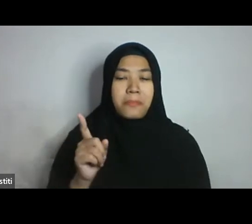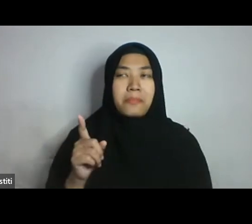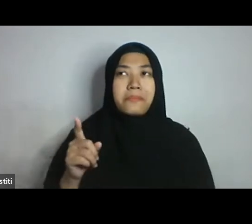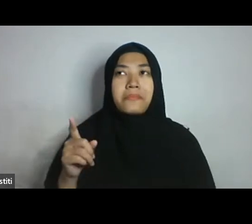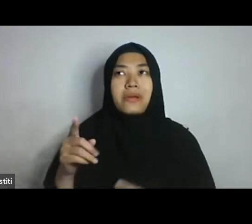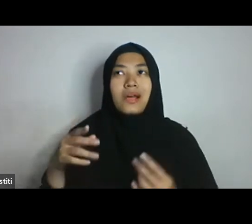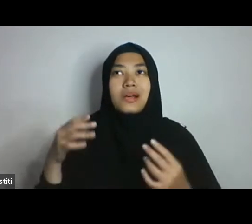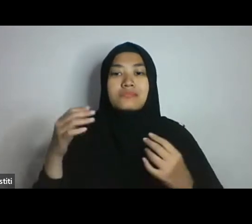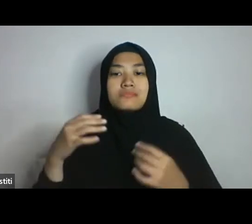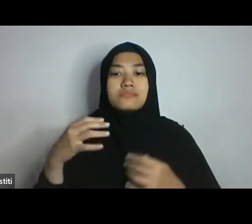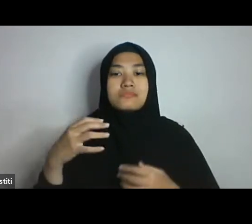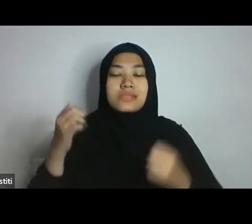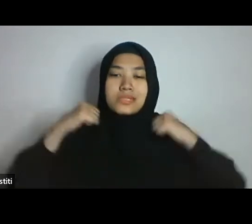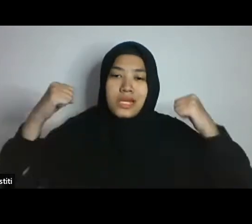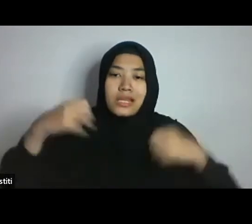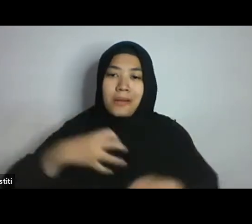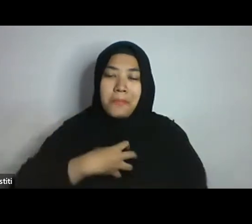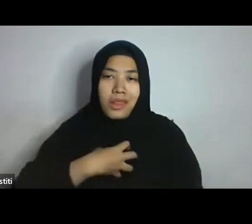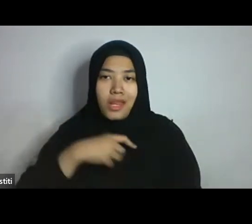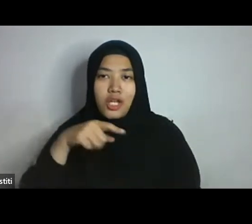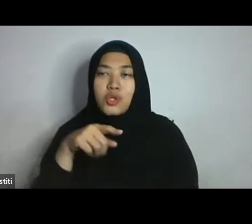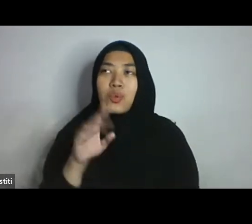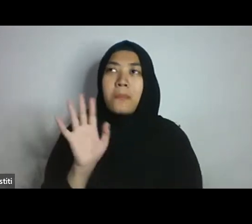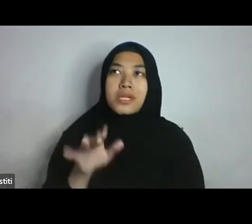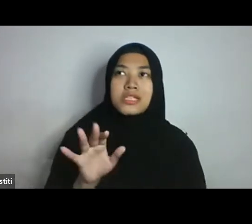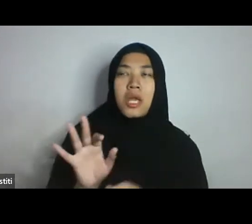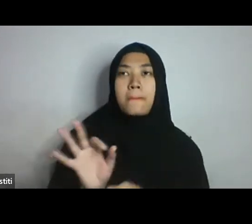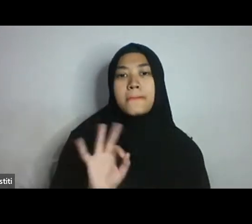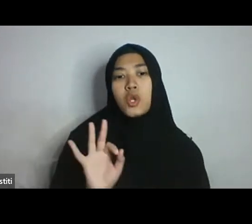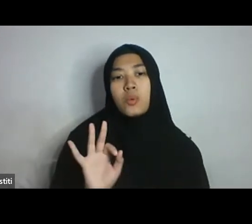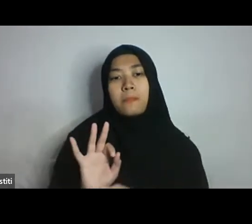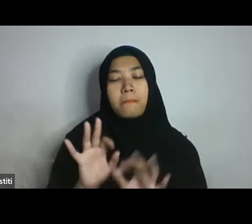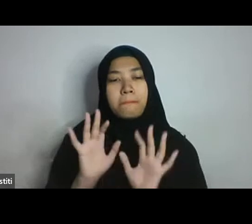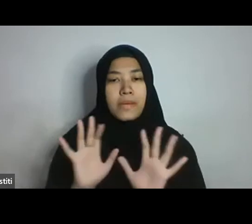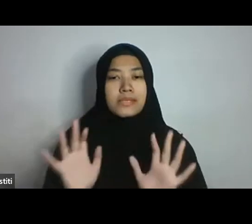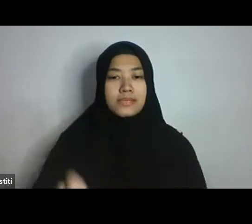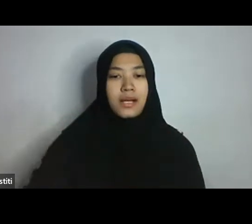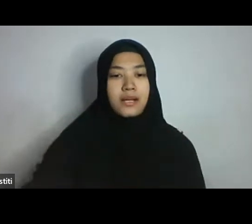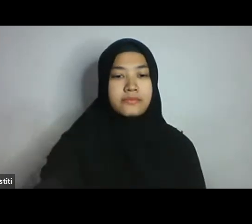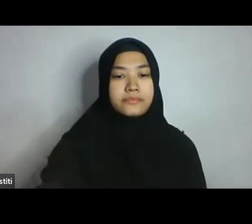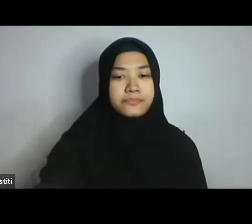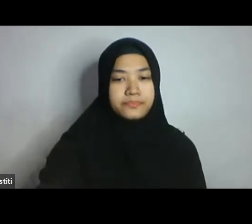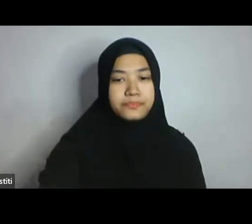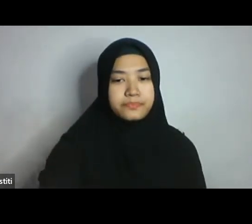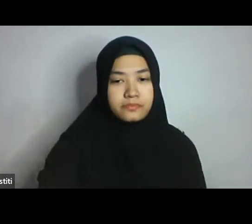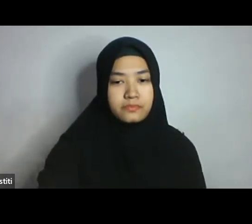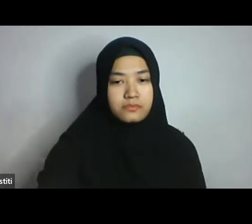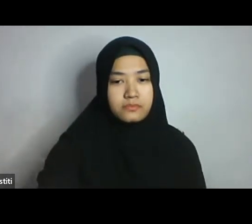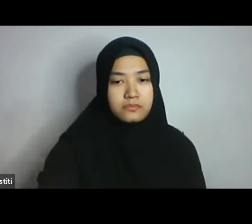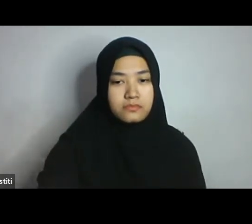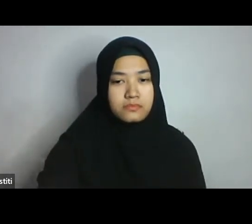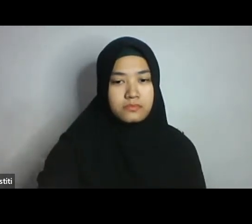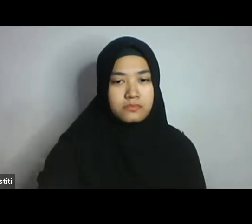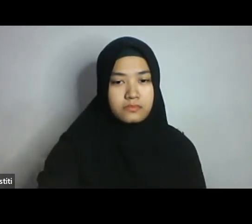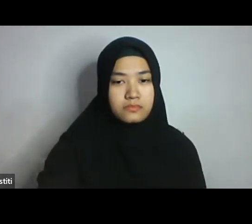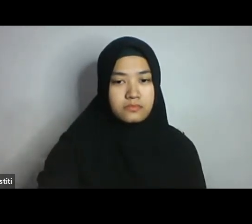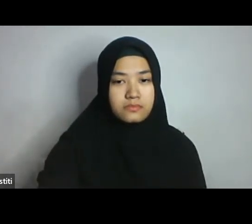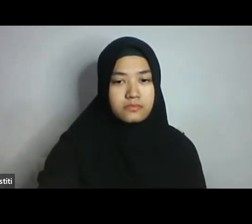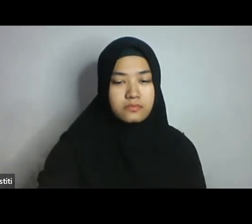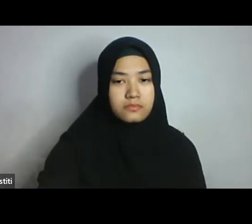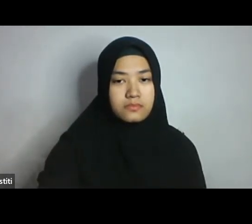the volunteers, it's the teachers, it's anyone, the kader kesehatan in every